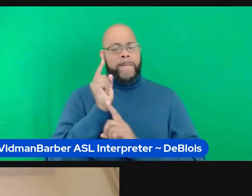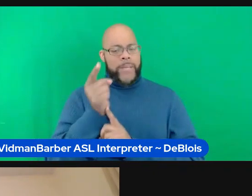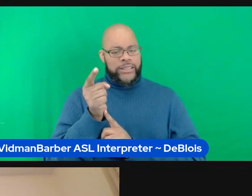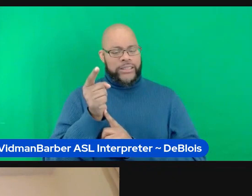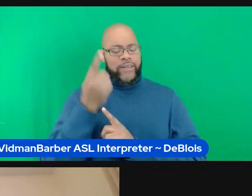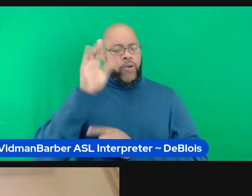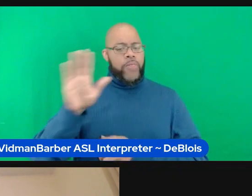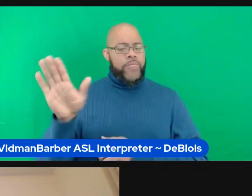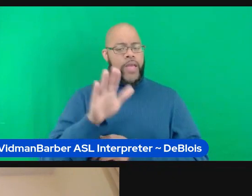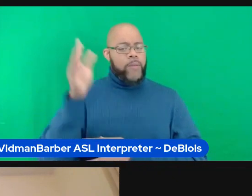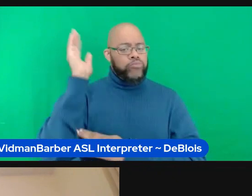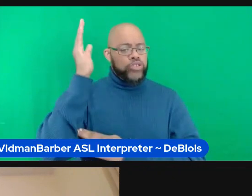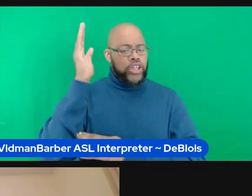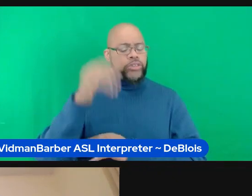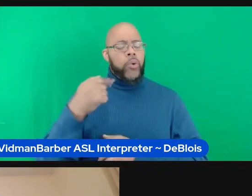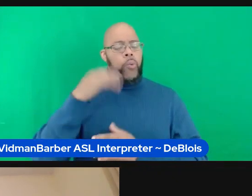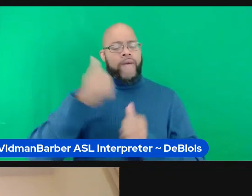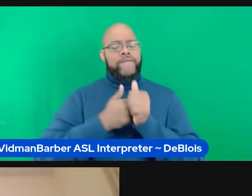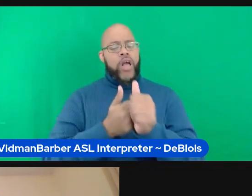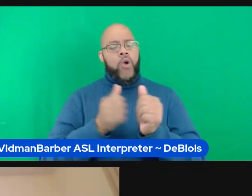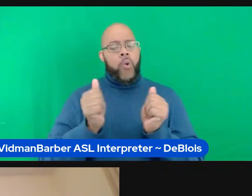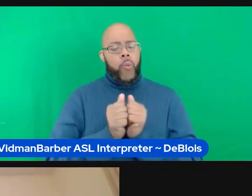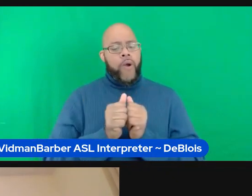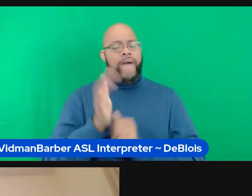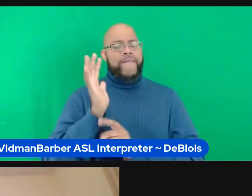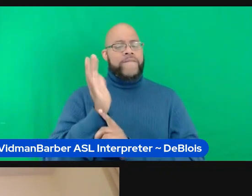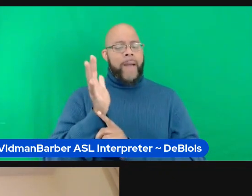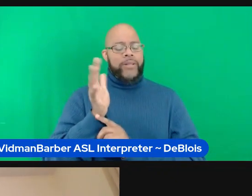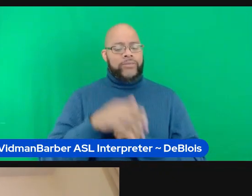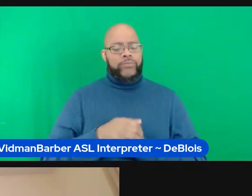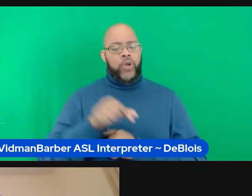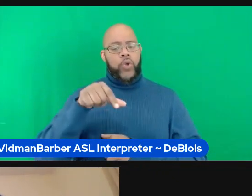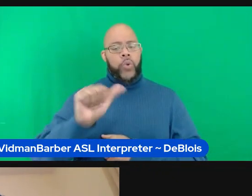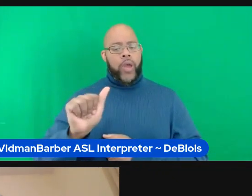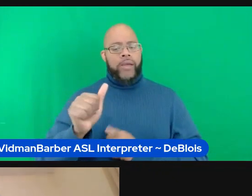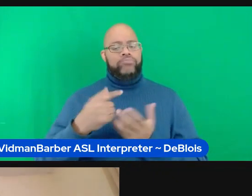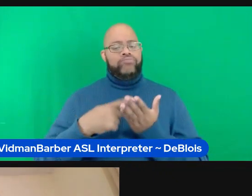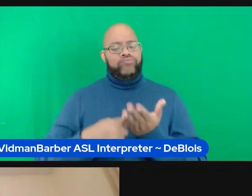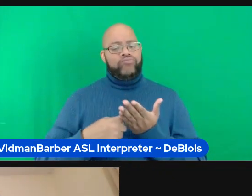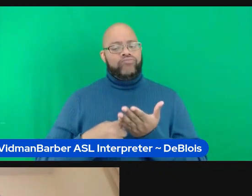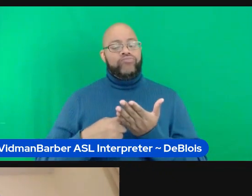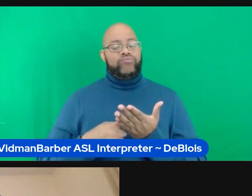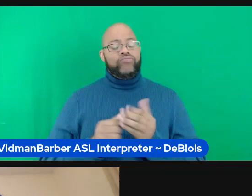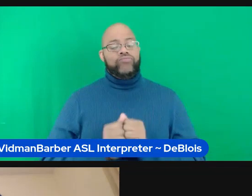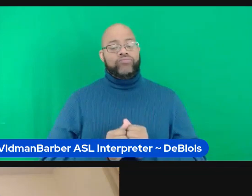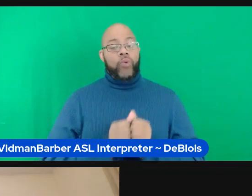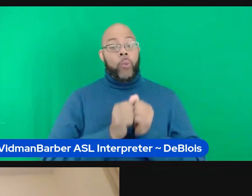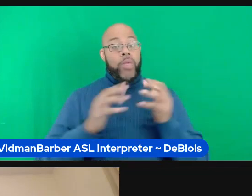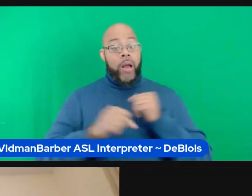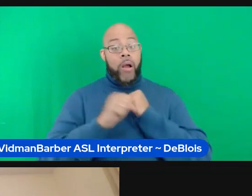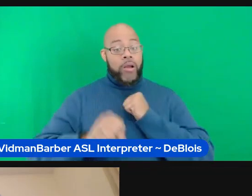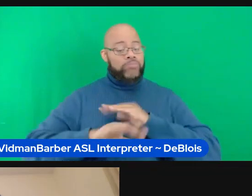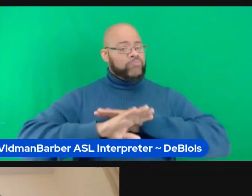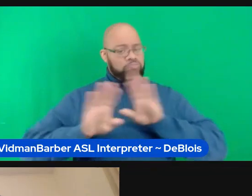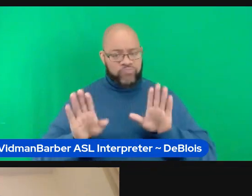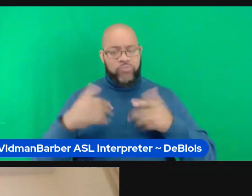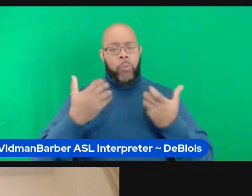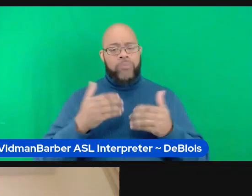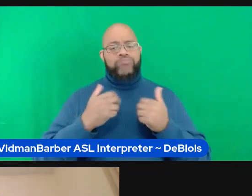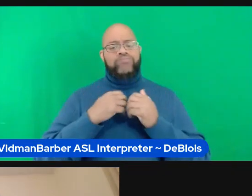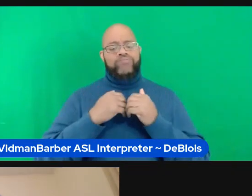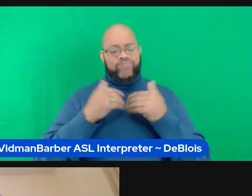their presentations, and we will follow with a 5-minute Q&A. Without further ado, let's get to